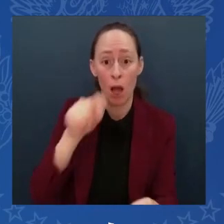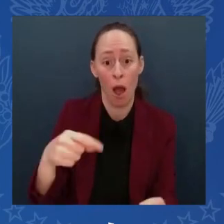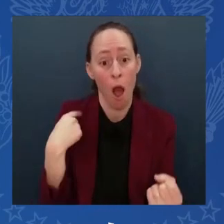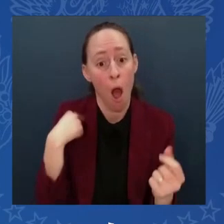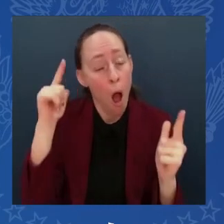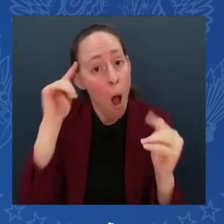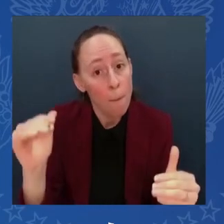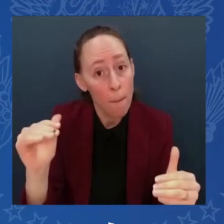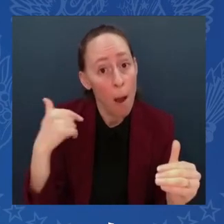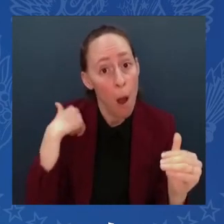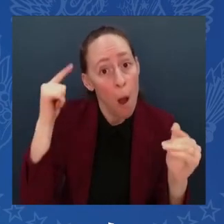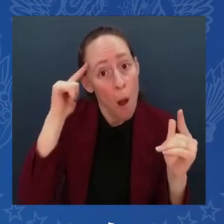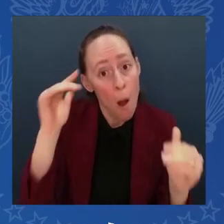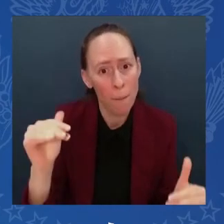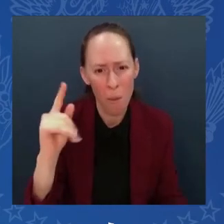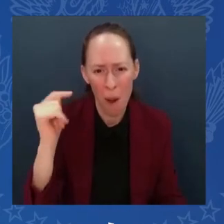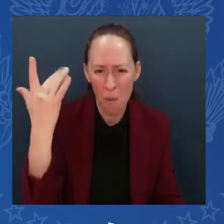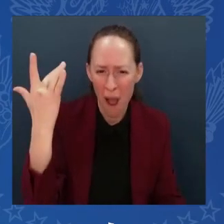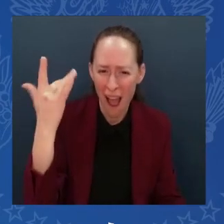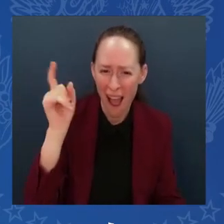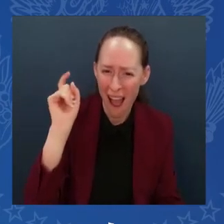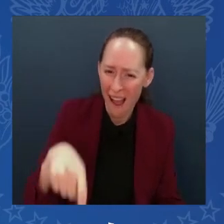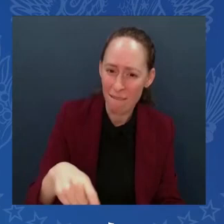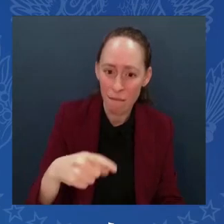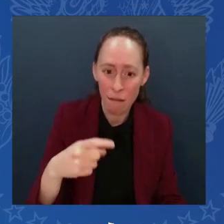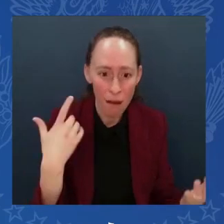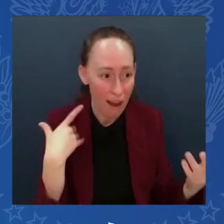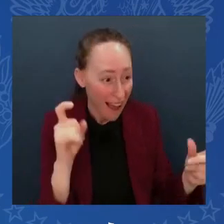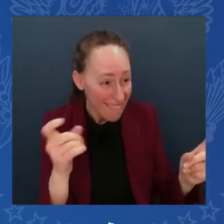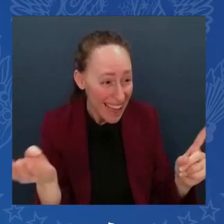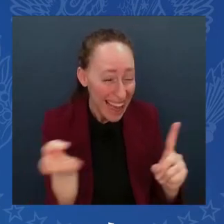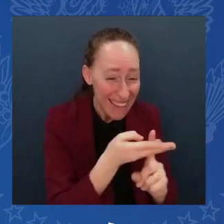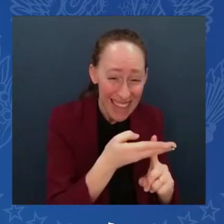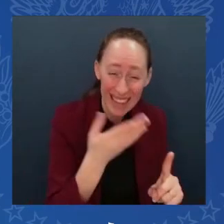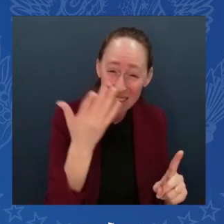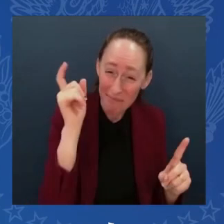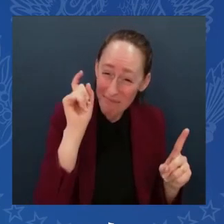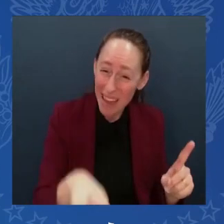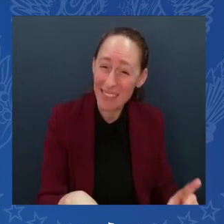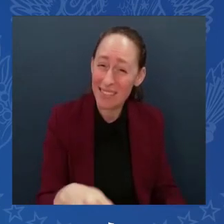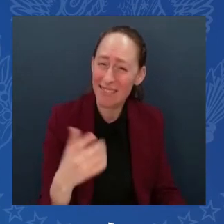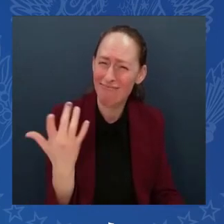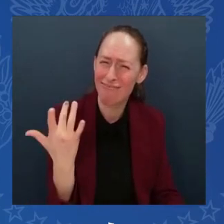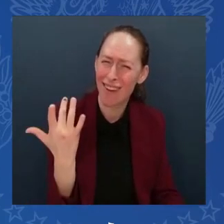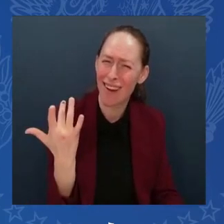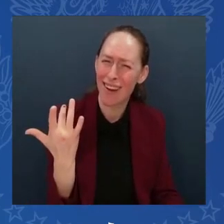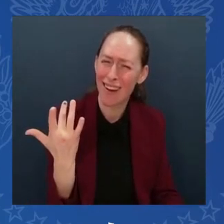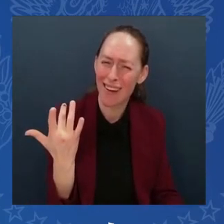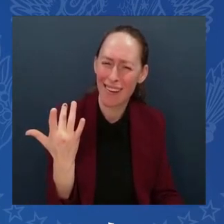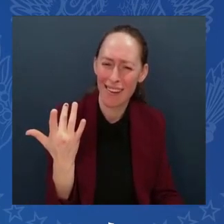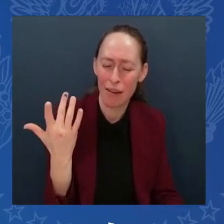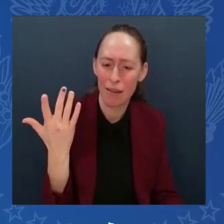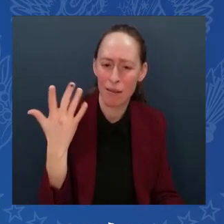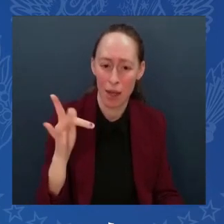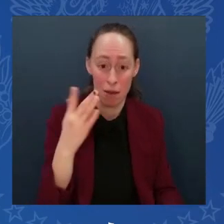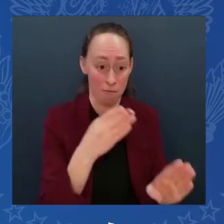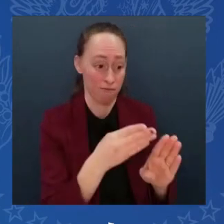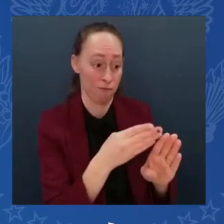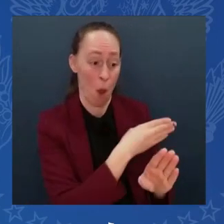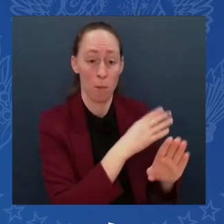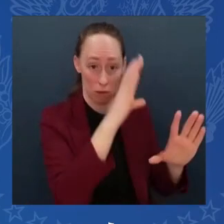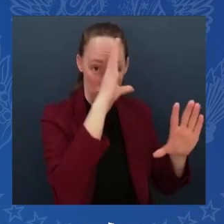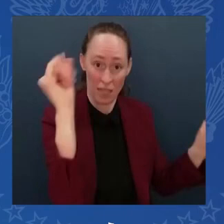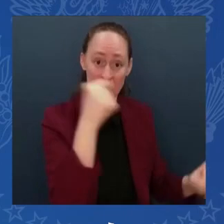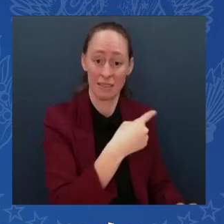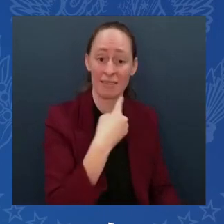mean, this is in light of a former president's statement that saying Russia, if they haven't paid their dues